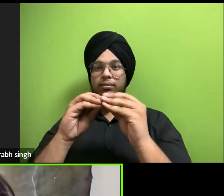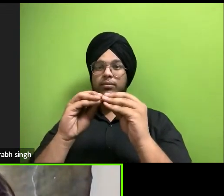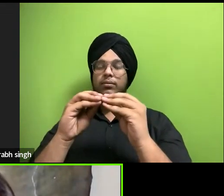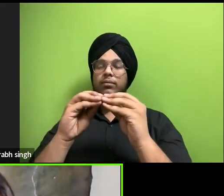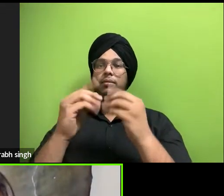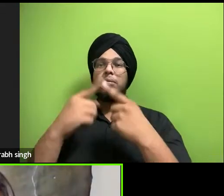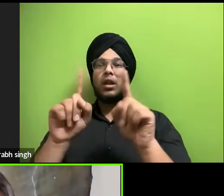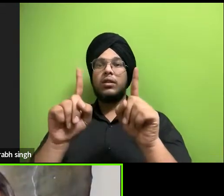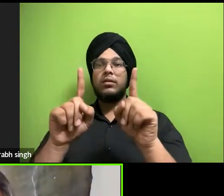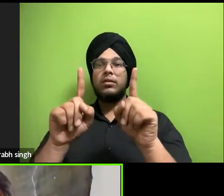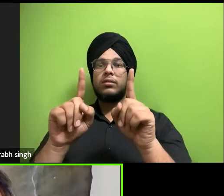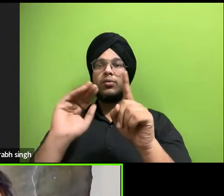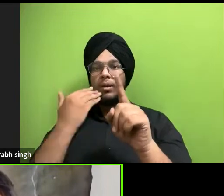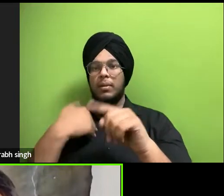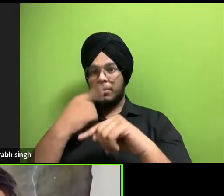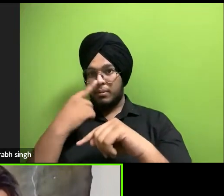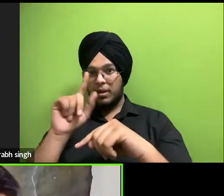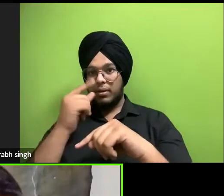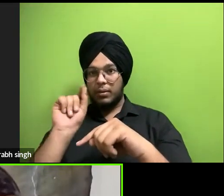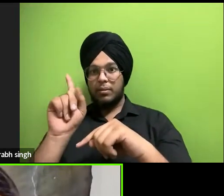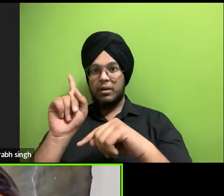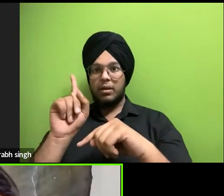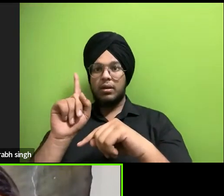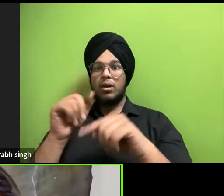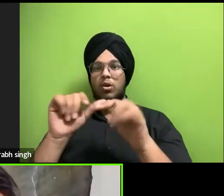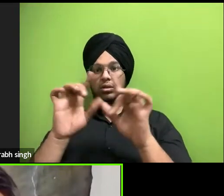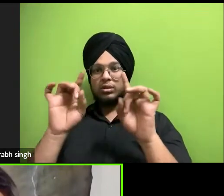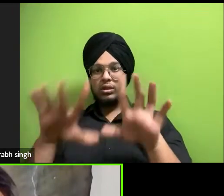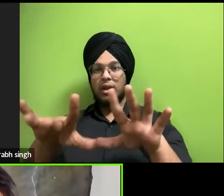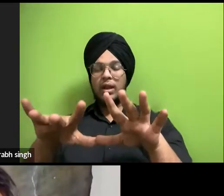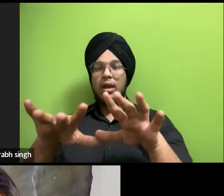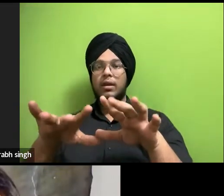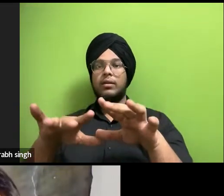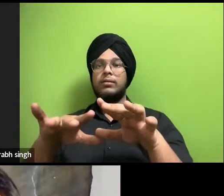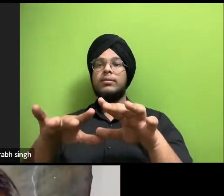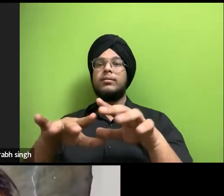But when my parents migrated to Australia and to Sydney,